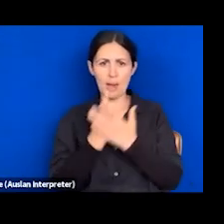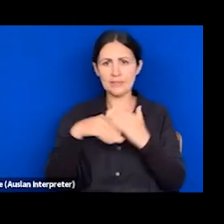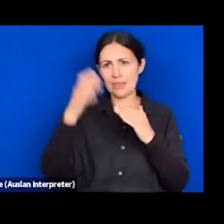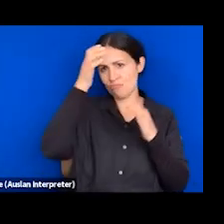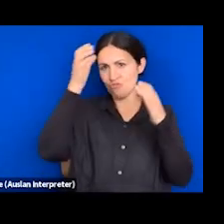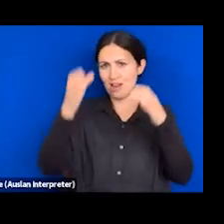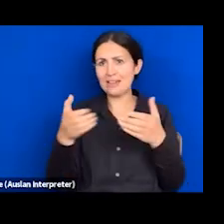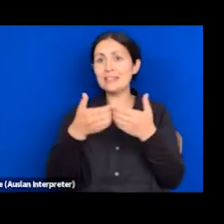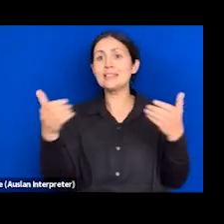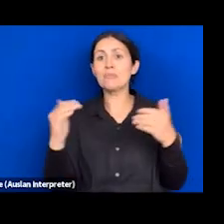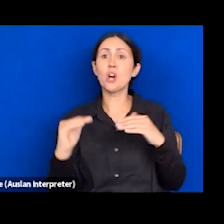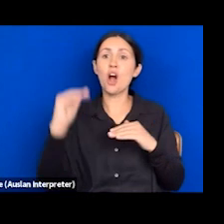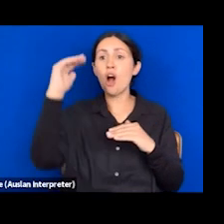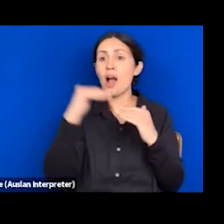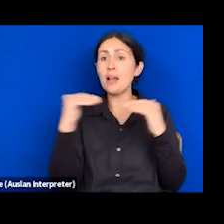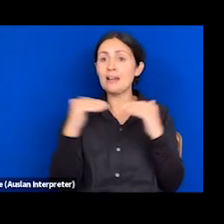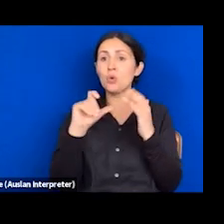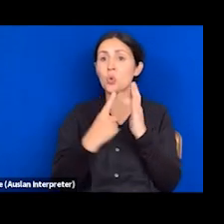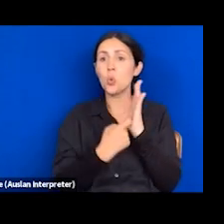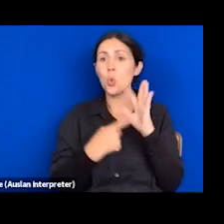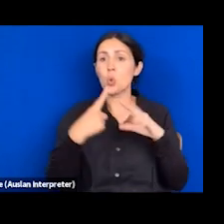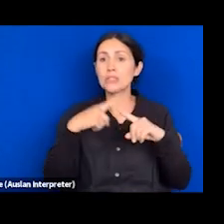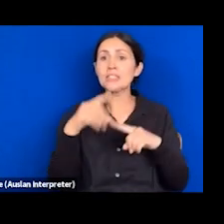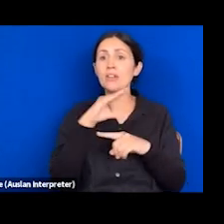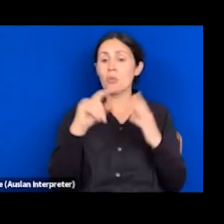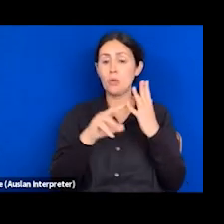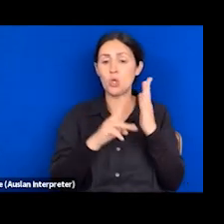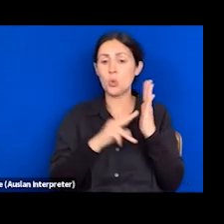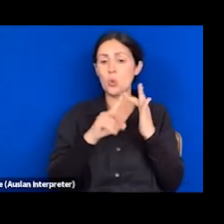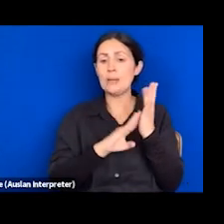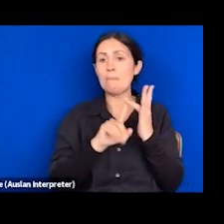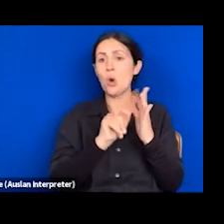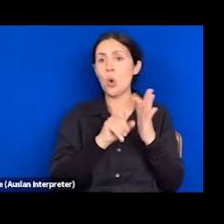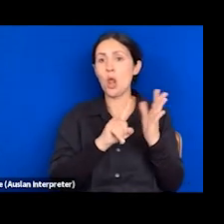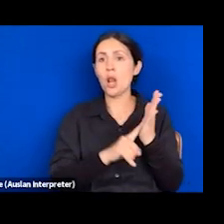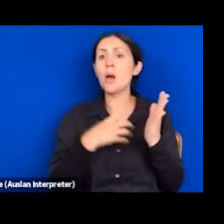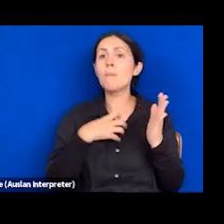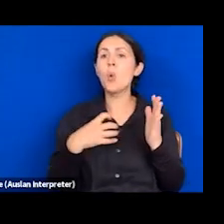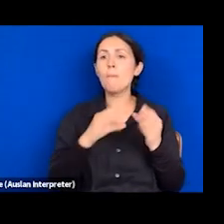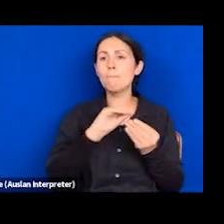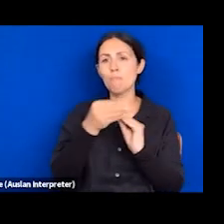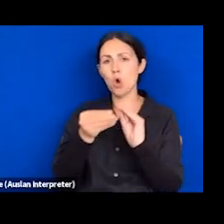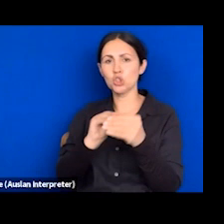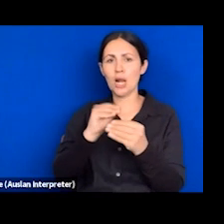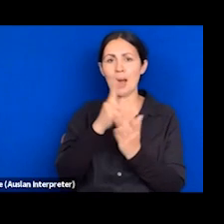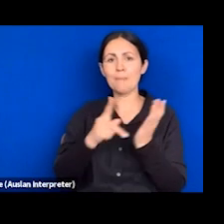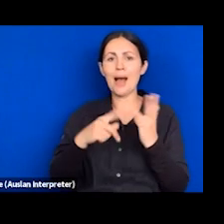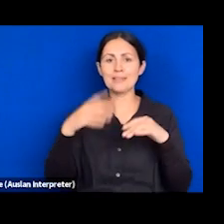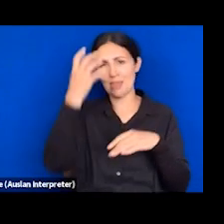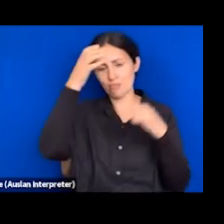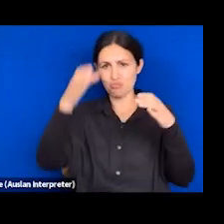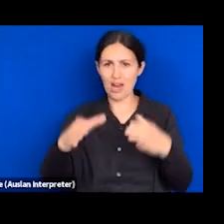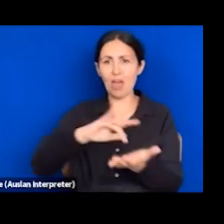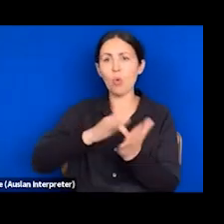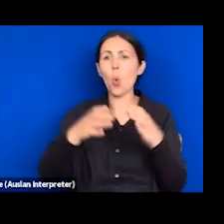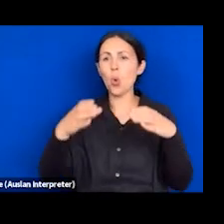high-level transmodal cortex from unimodal, more modular-specific, function-specific cortex, like the